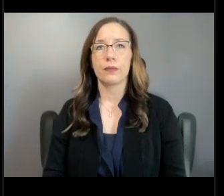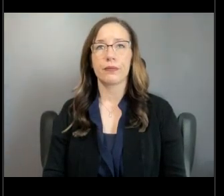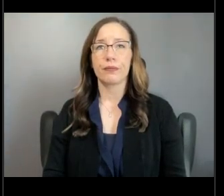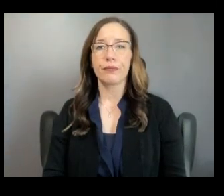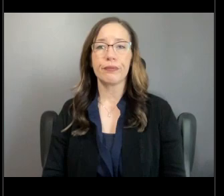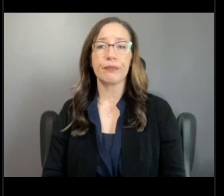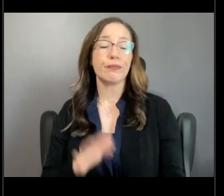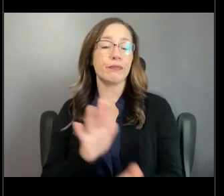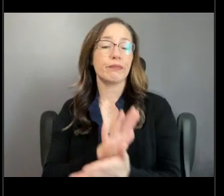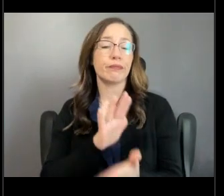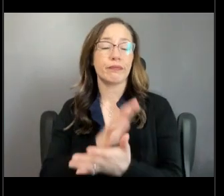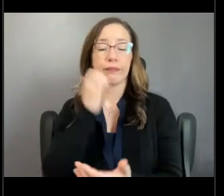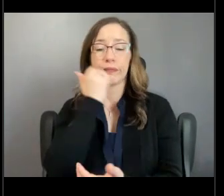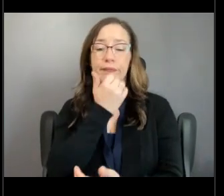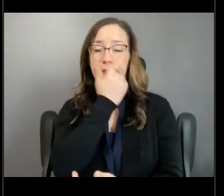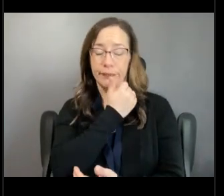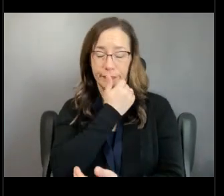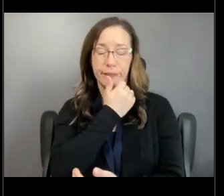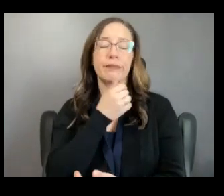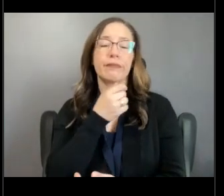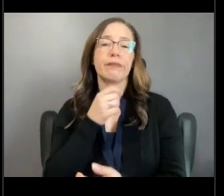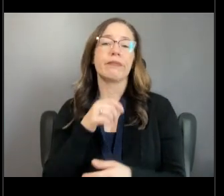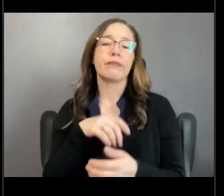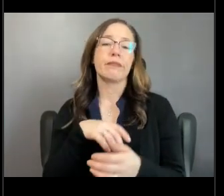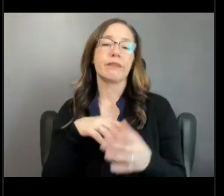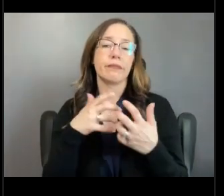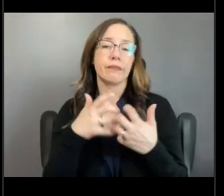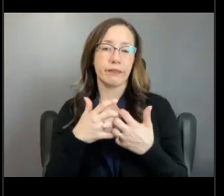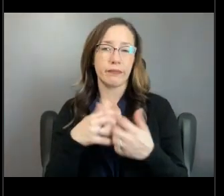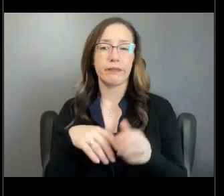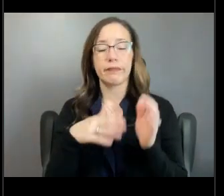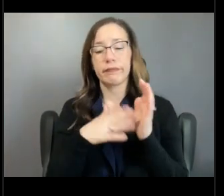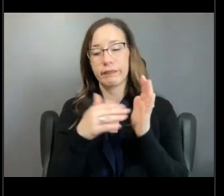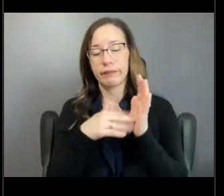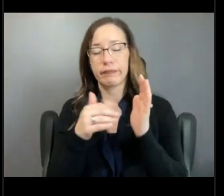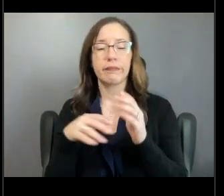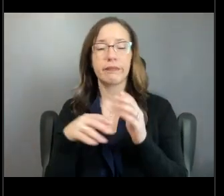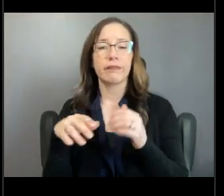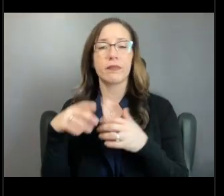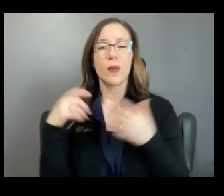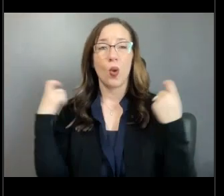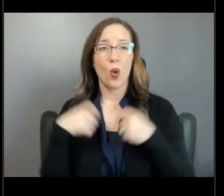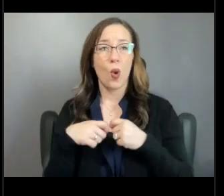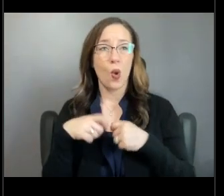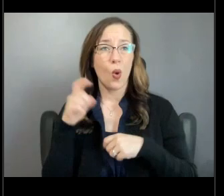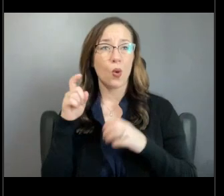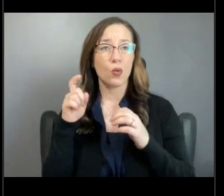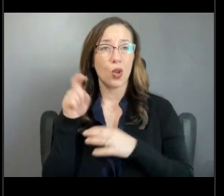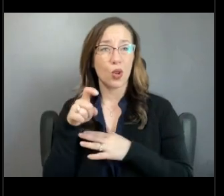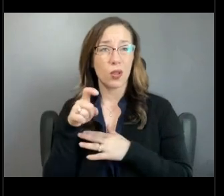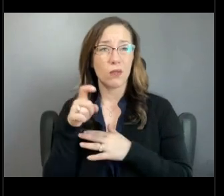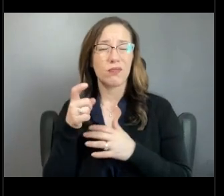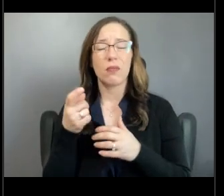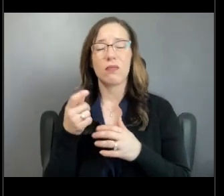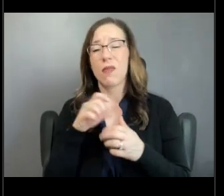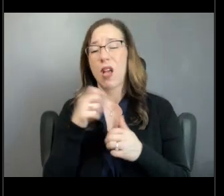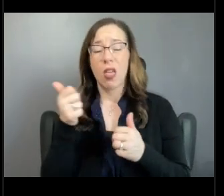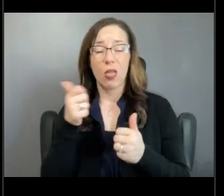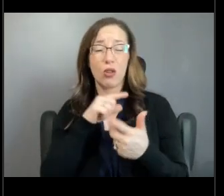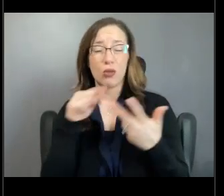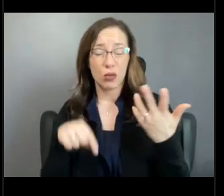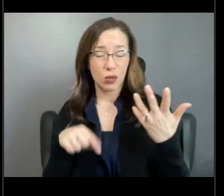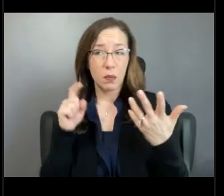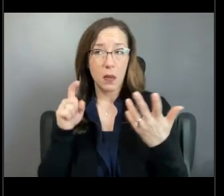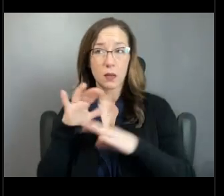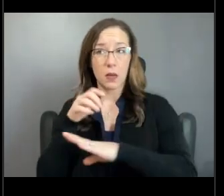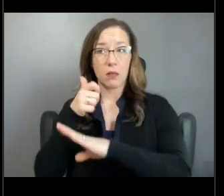Paper towel dispensers, soap dispensers, coat hooks, and other accessories must be mounted